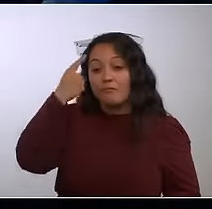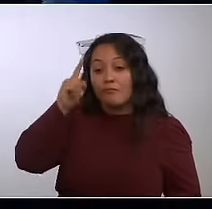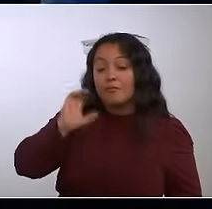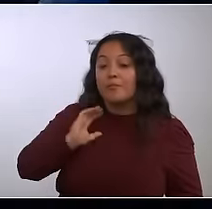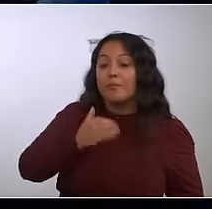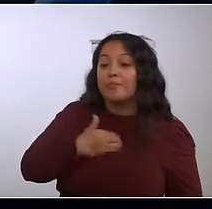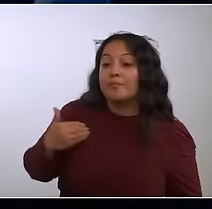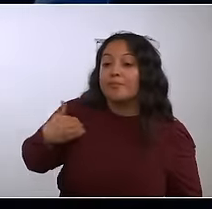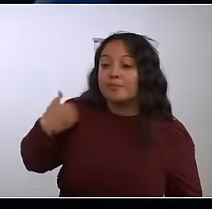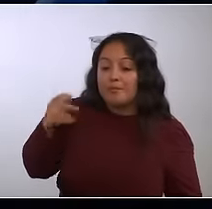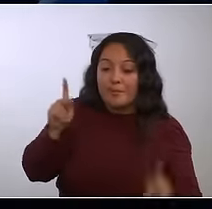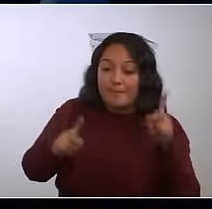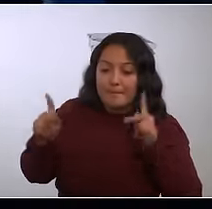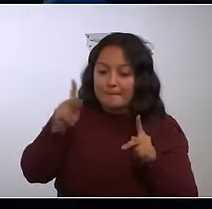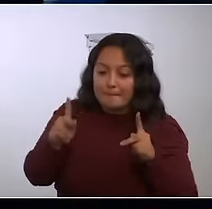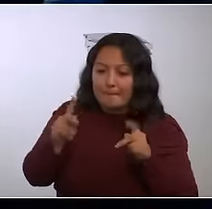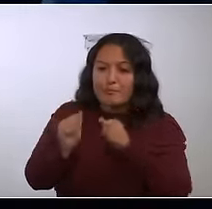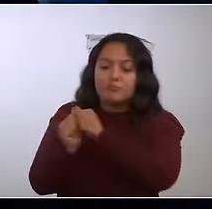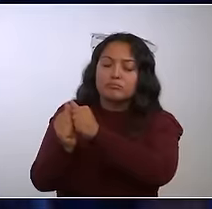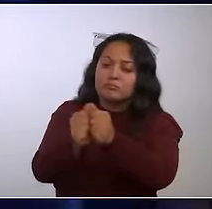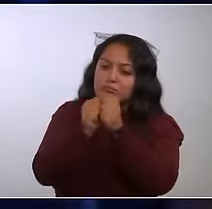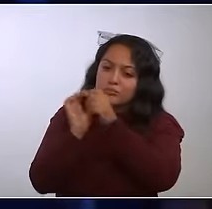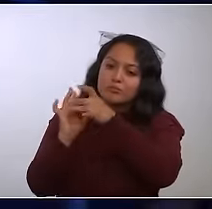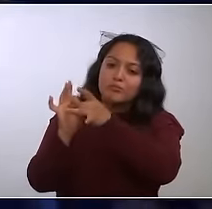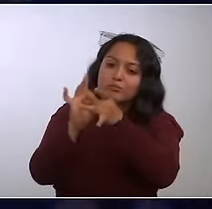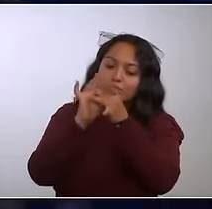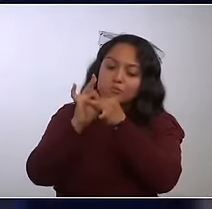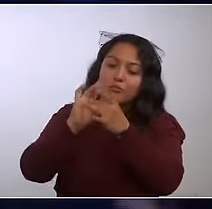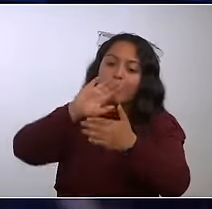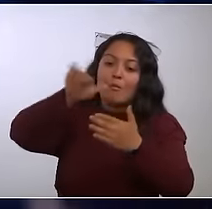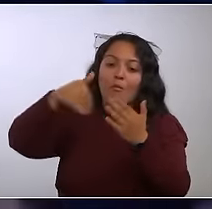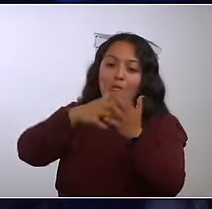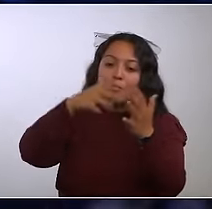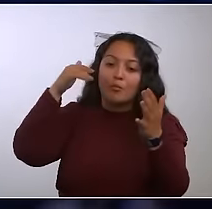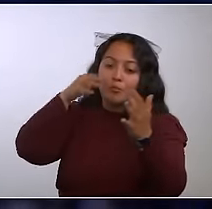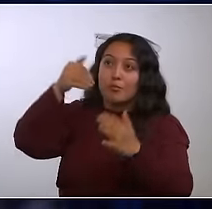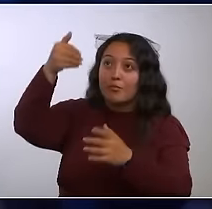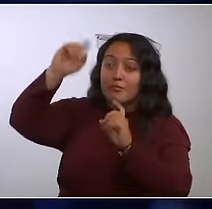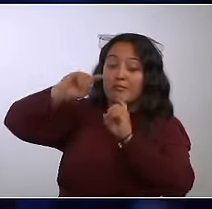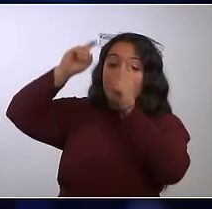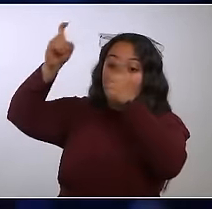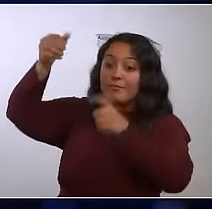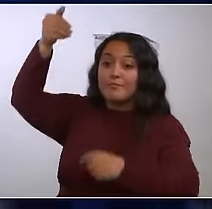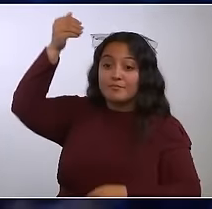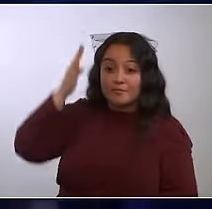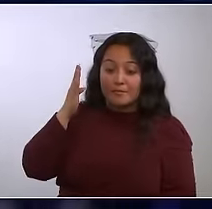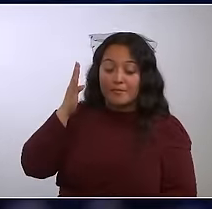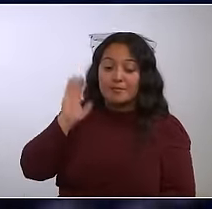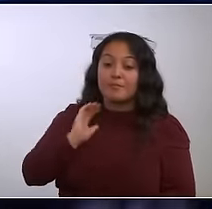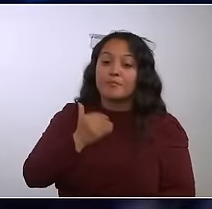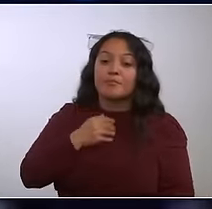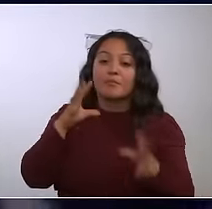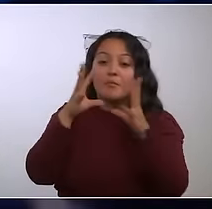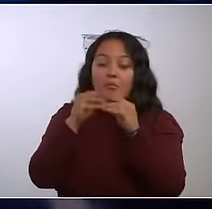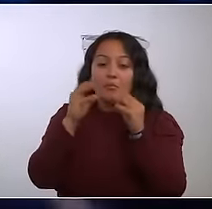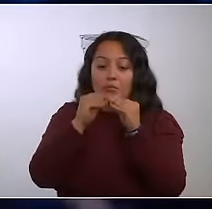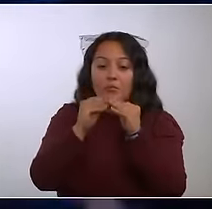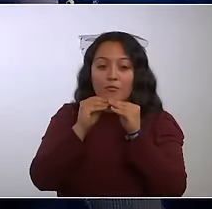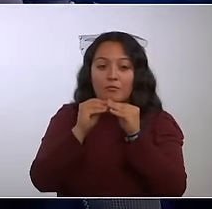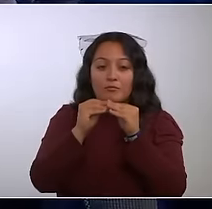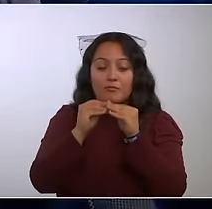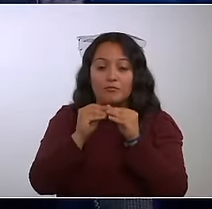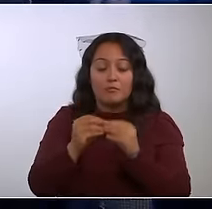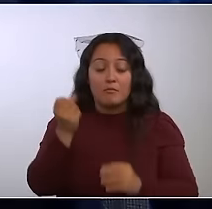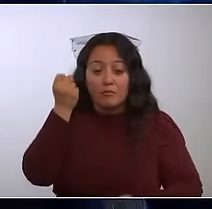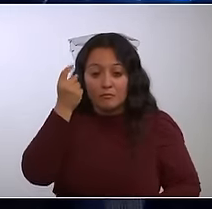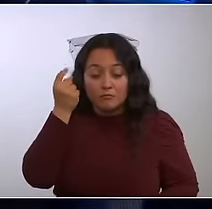se levanten y le den gloria. And give him glory. Esta convención es this convention para decirle a nuestros jóvenes, to tell our